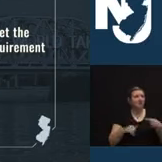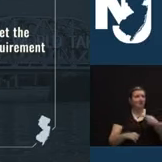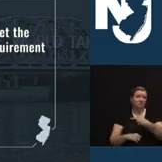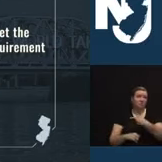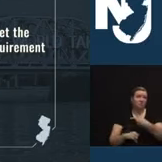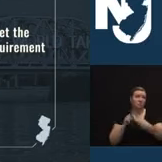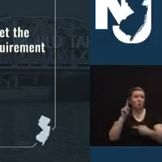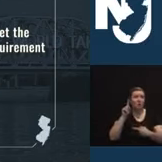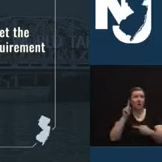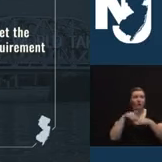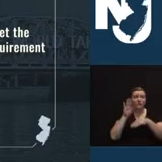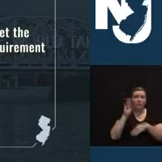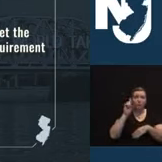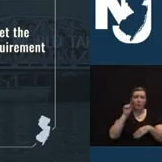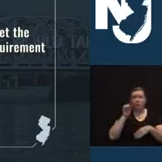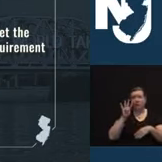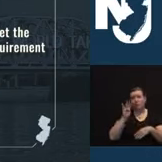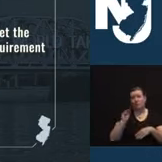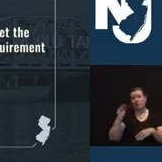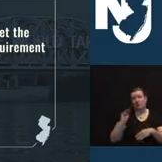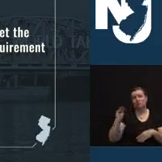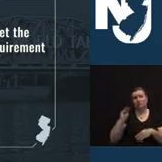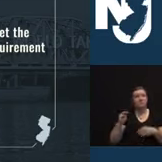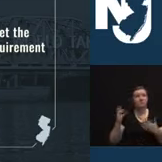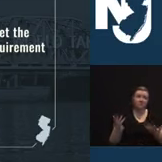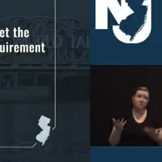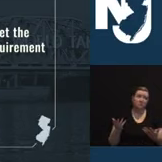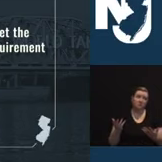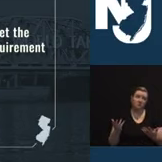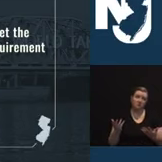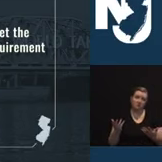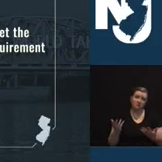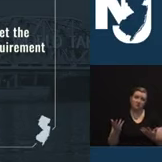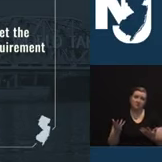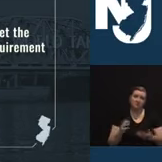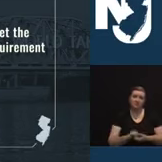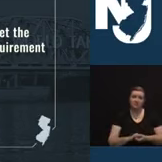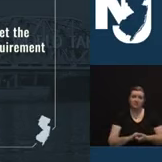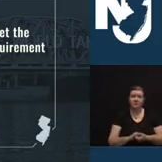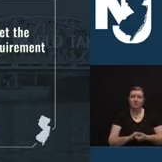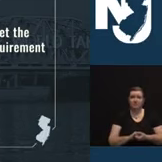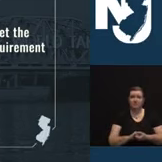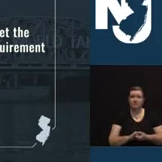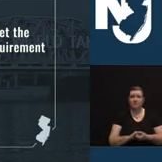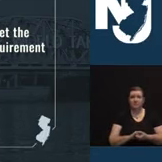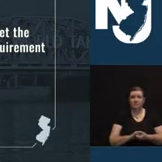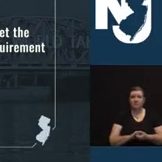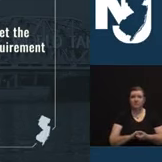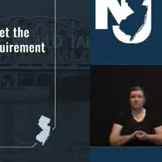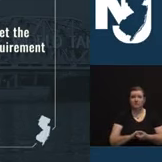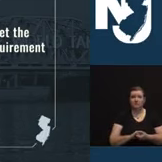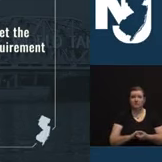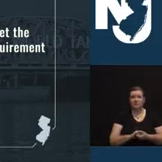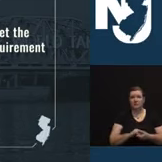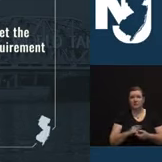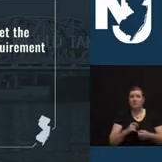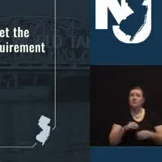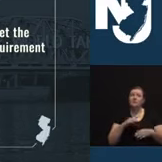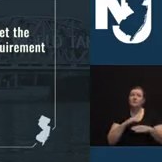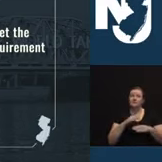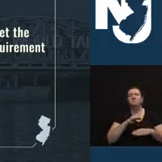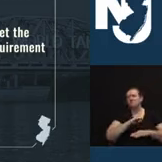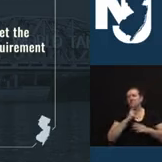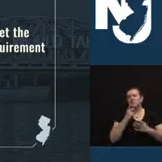workers have filed a claim since March, and more than 1.46 million workers have met the monetary requirements to